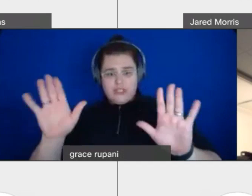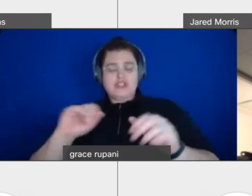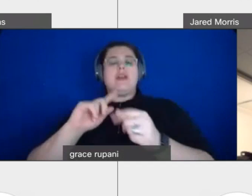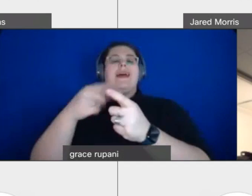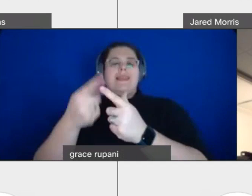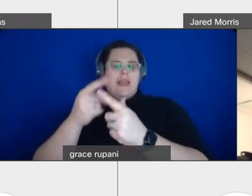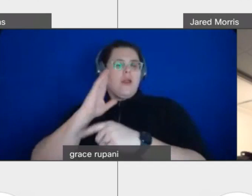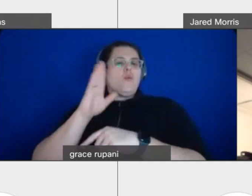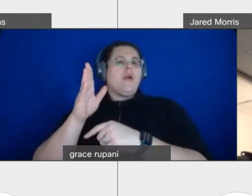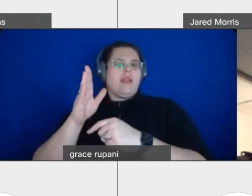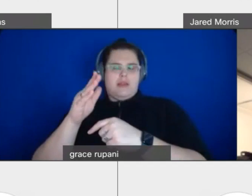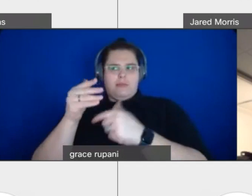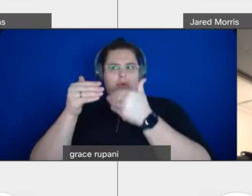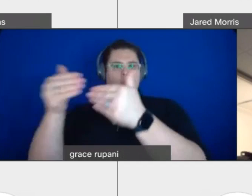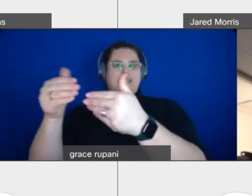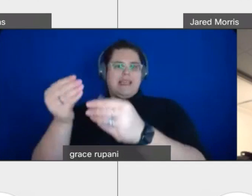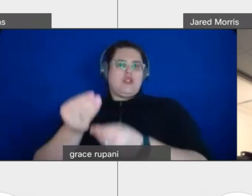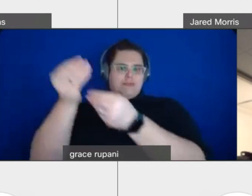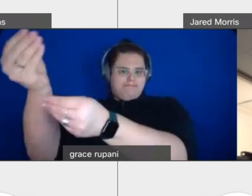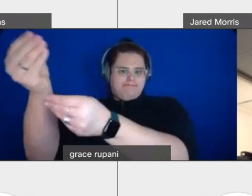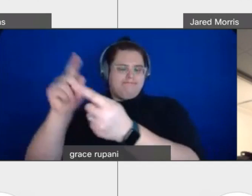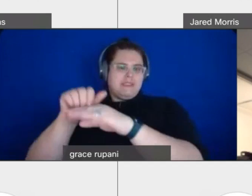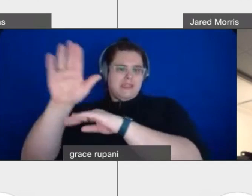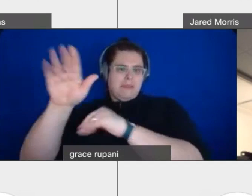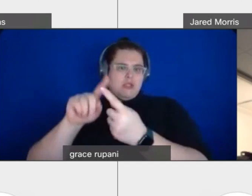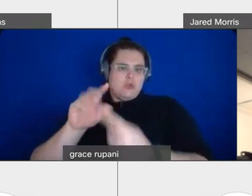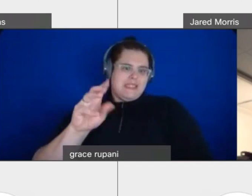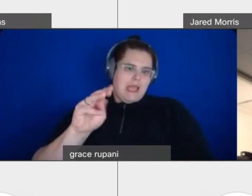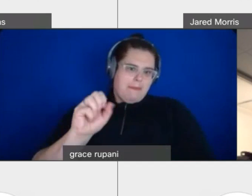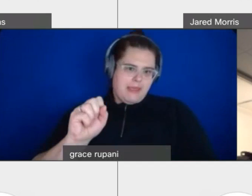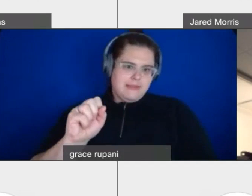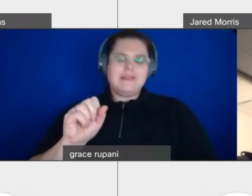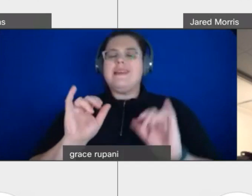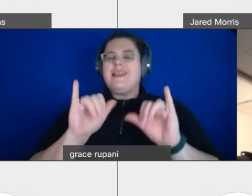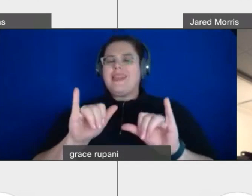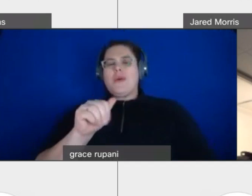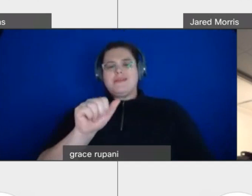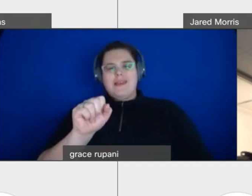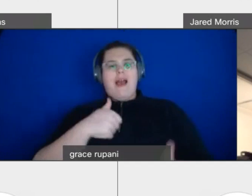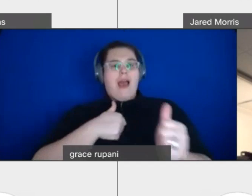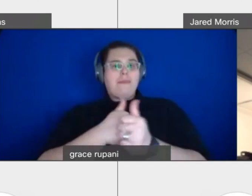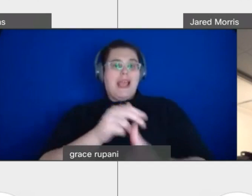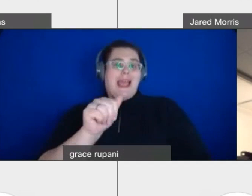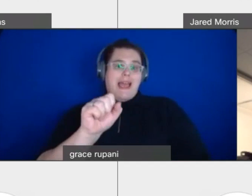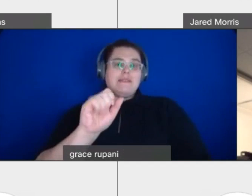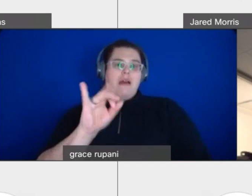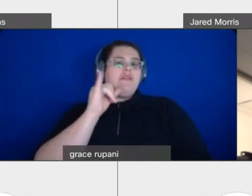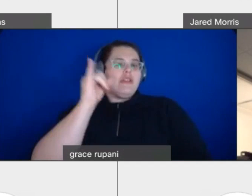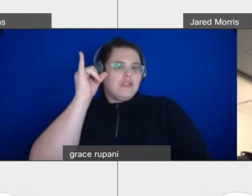to CMS. This is as of yesterday when I spoke to DHCF staff.